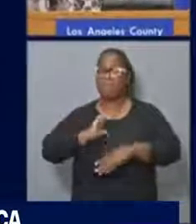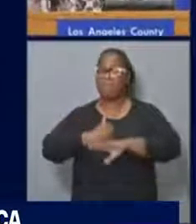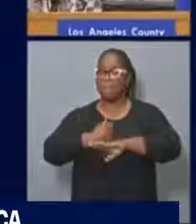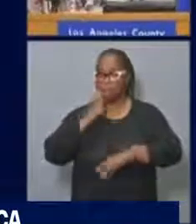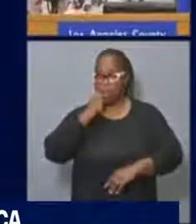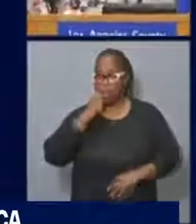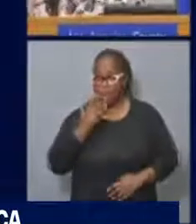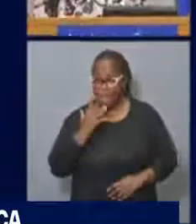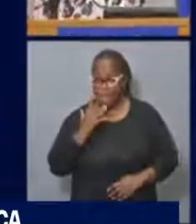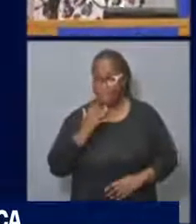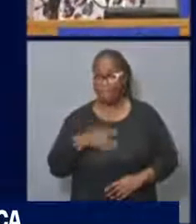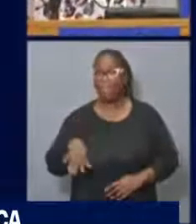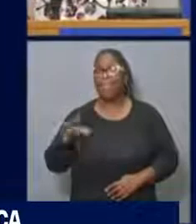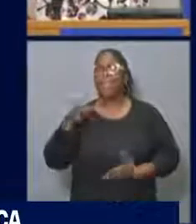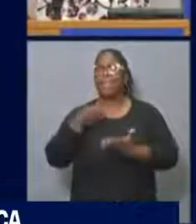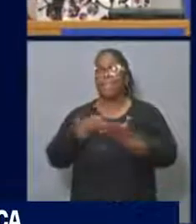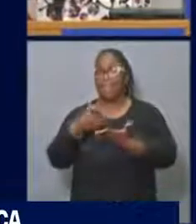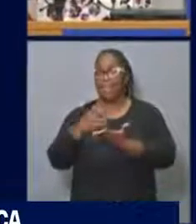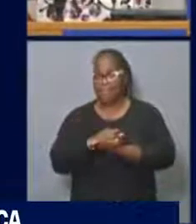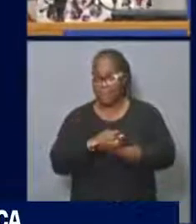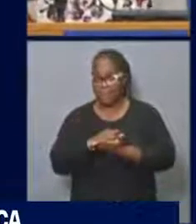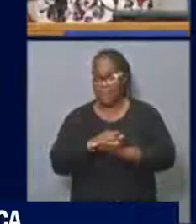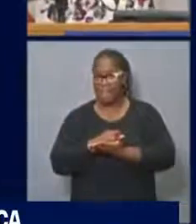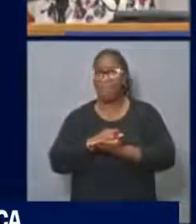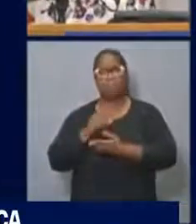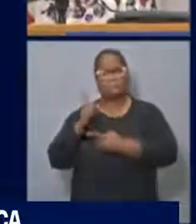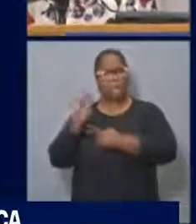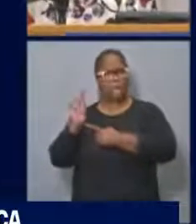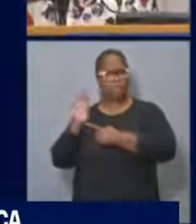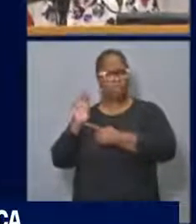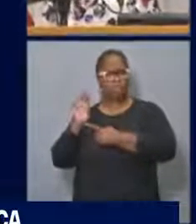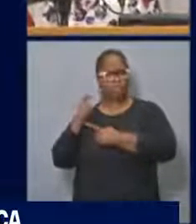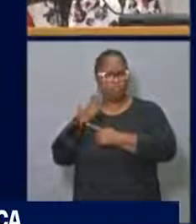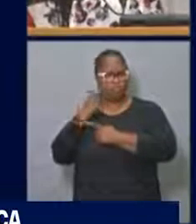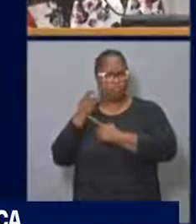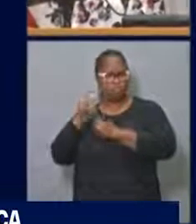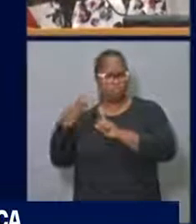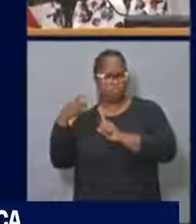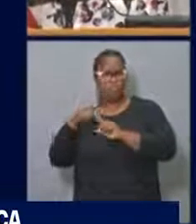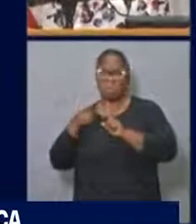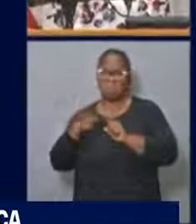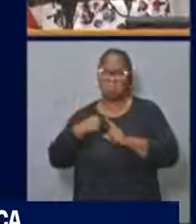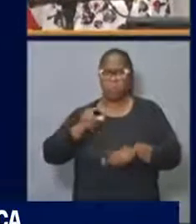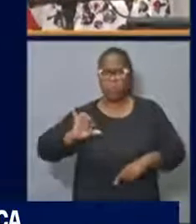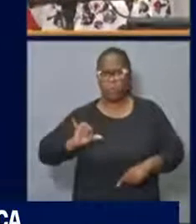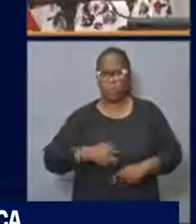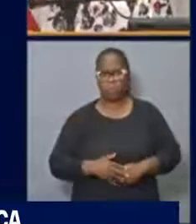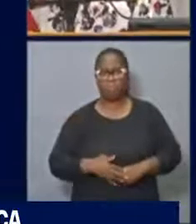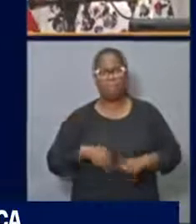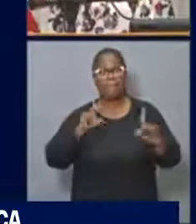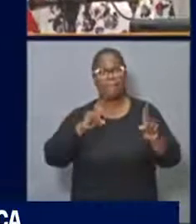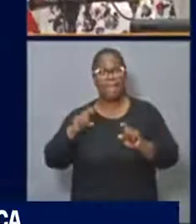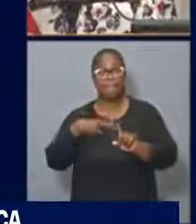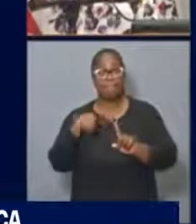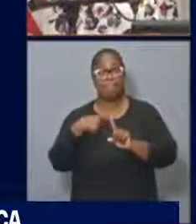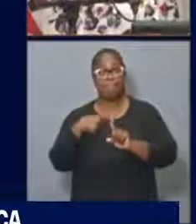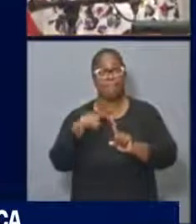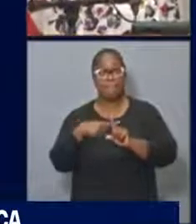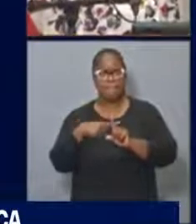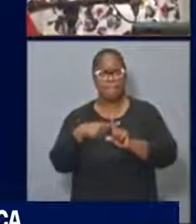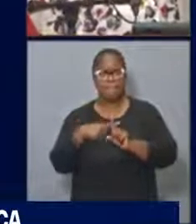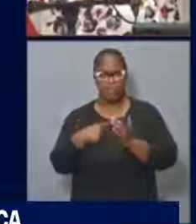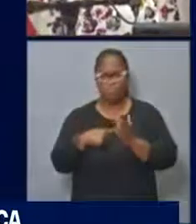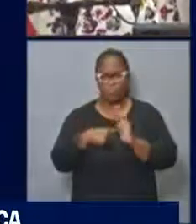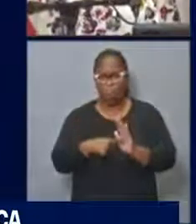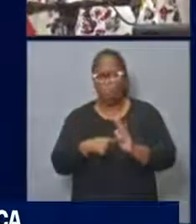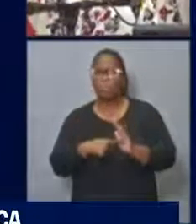Dr. Ferrer just went through a version of these, but I want to walk you through them as well. Test positivity is an important indicator of both the trajectory of